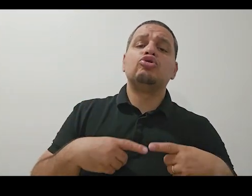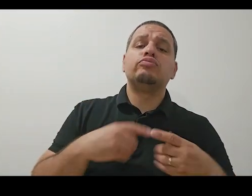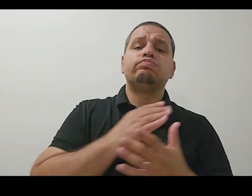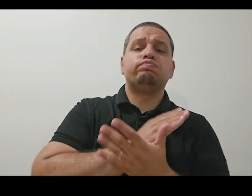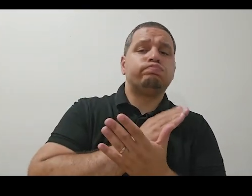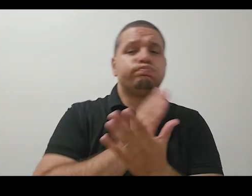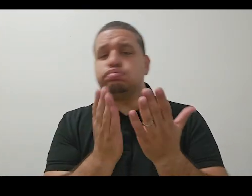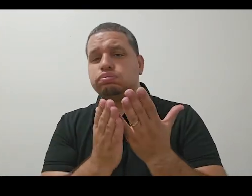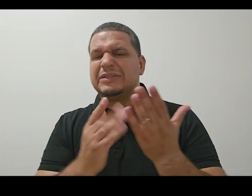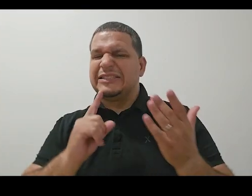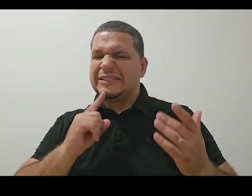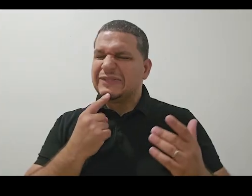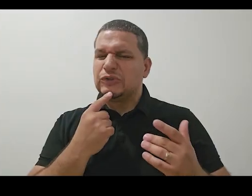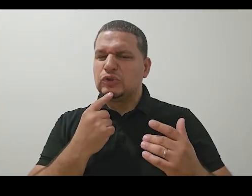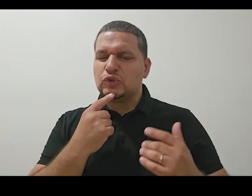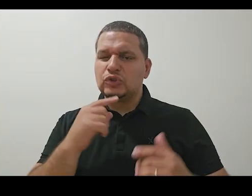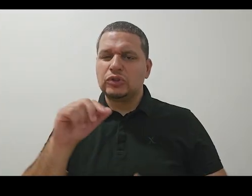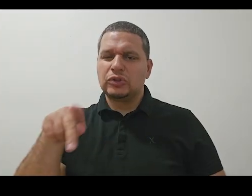severe psychosis.